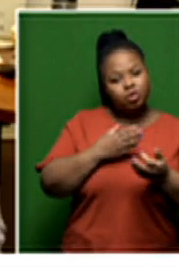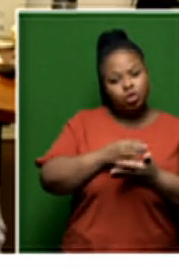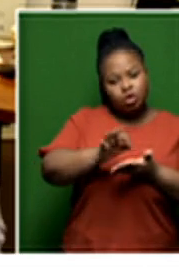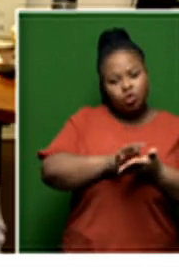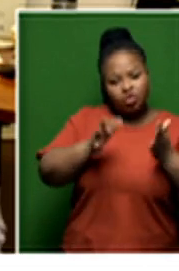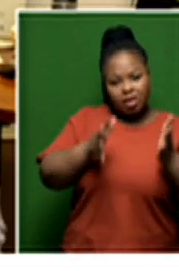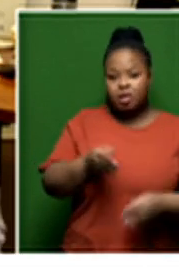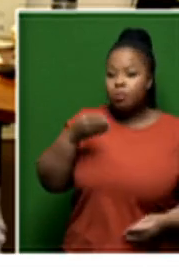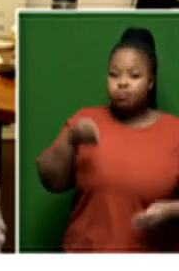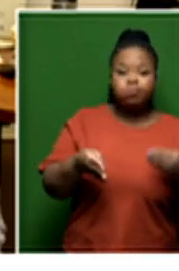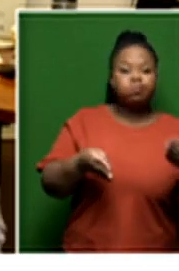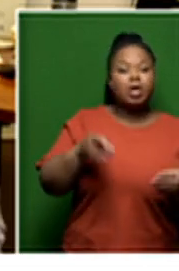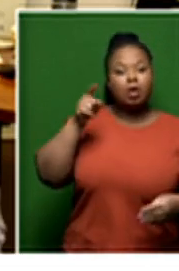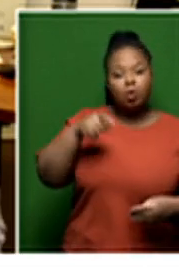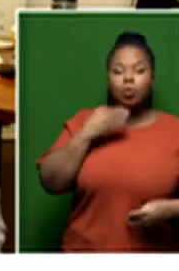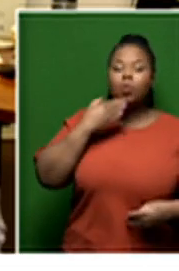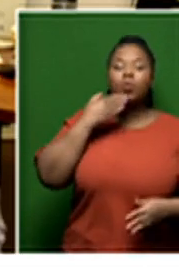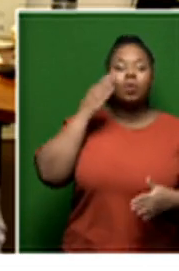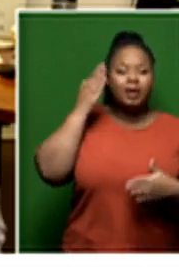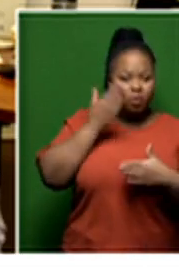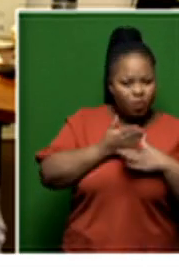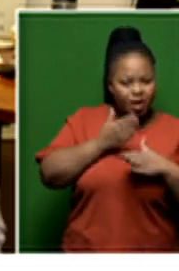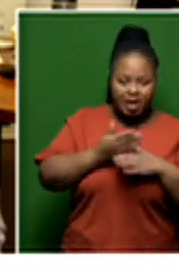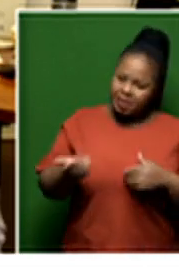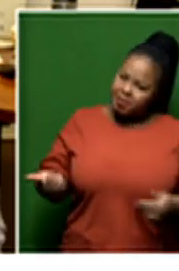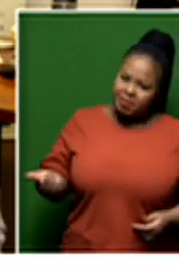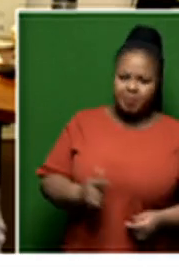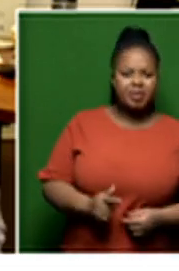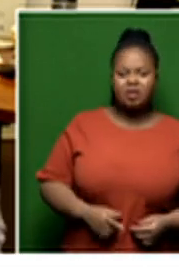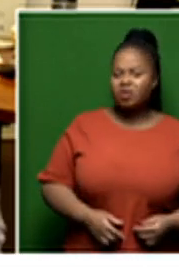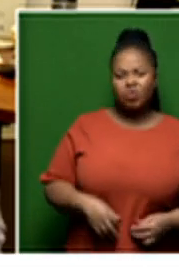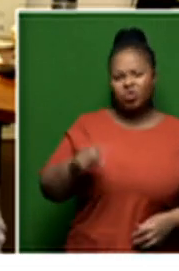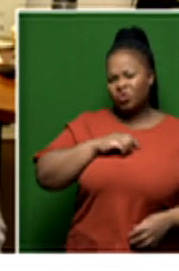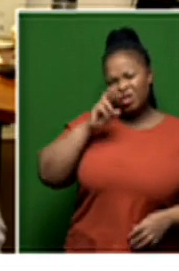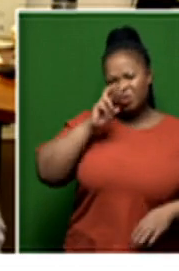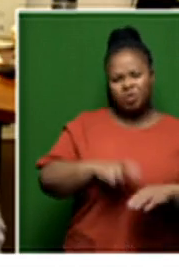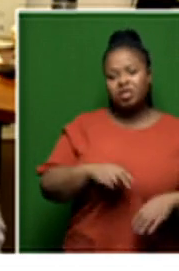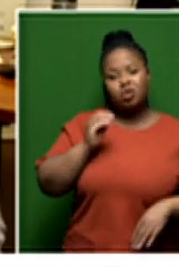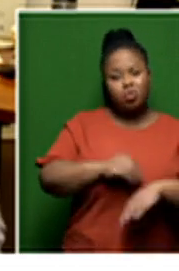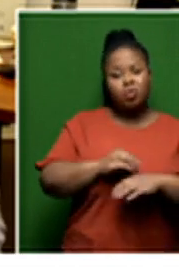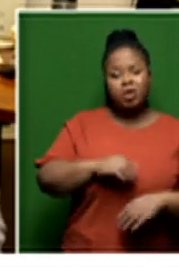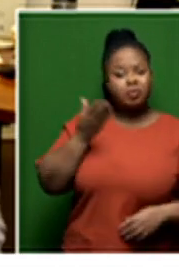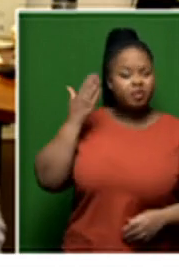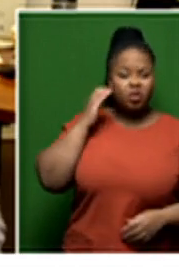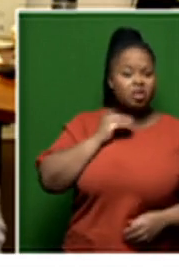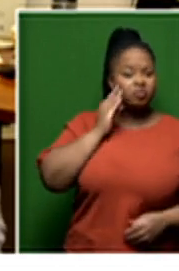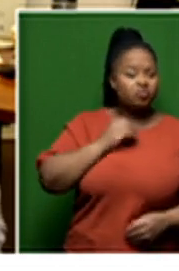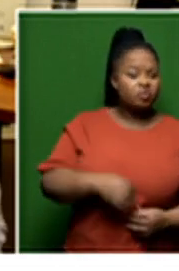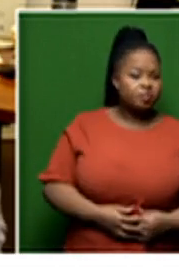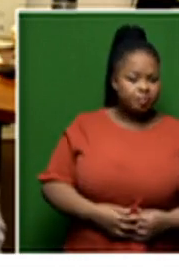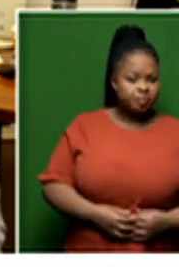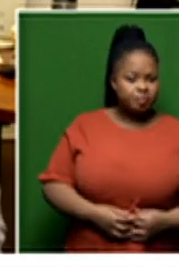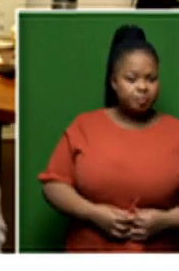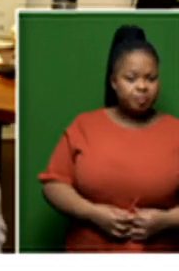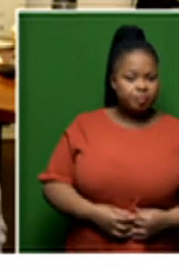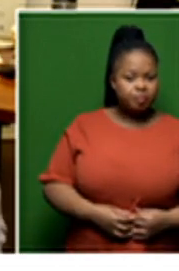contractors on the ground who can do the job, who will not give you the sort of problems that you say you've been encountering? Well,